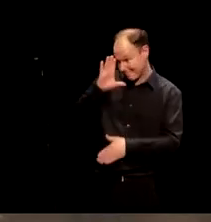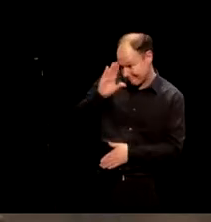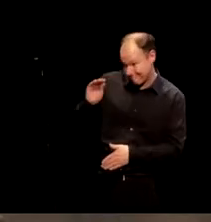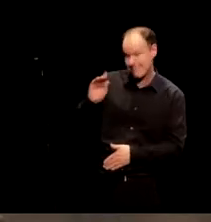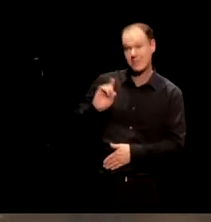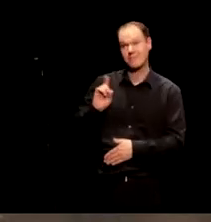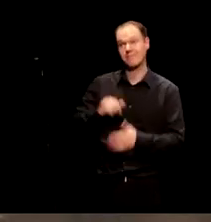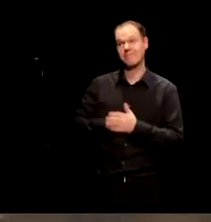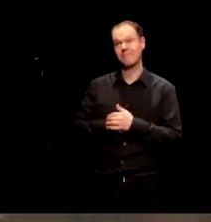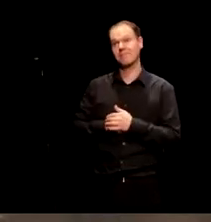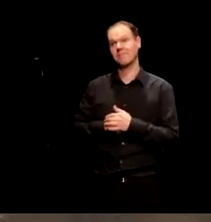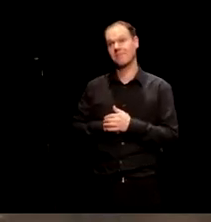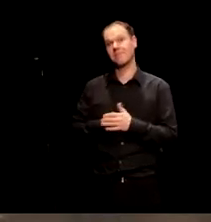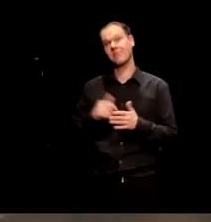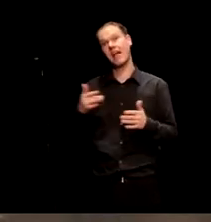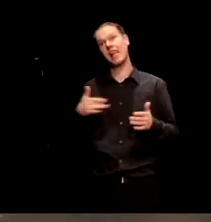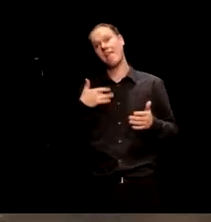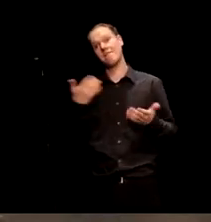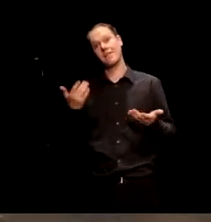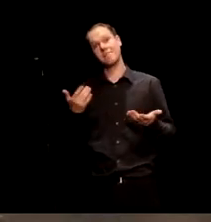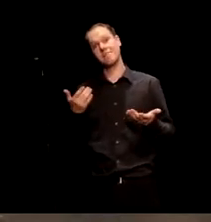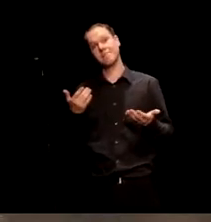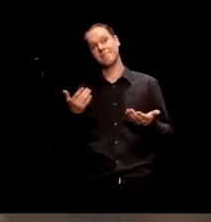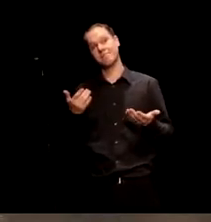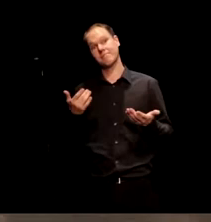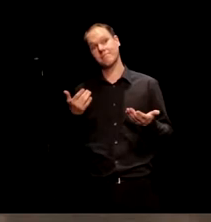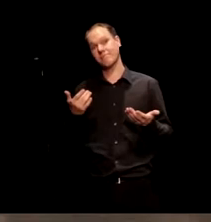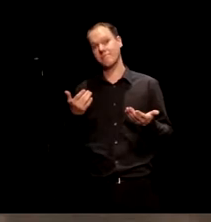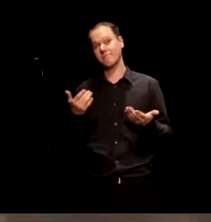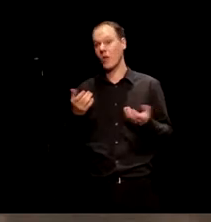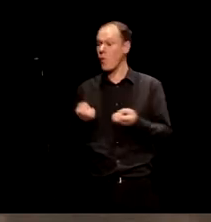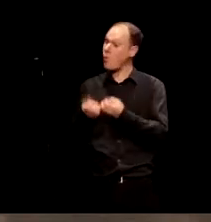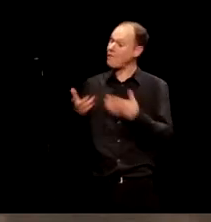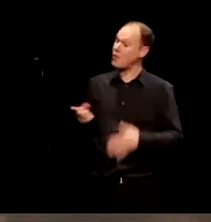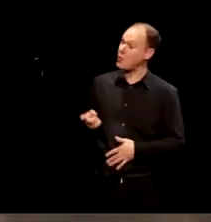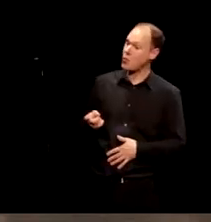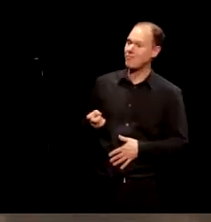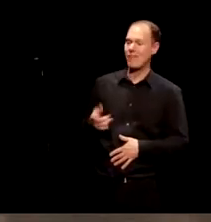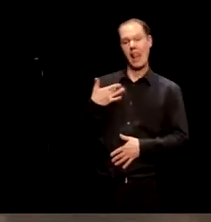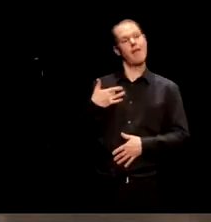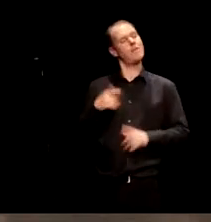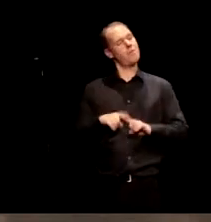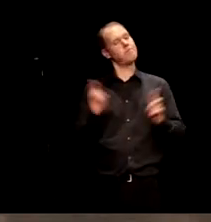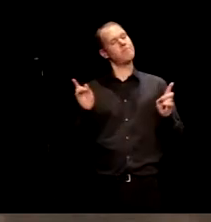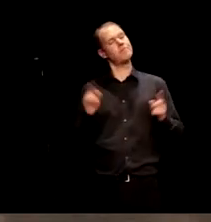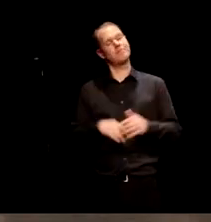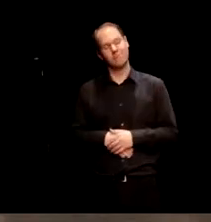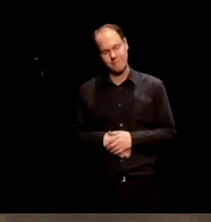that life won't be the same without you.